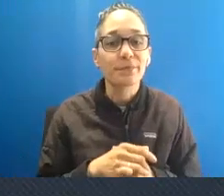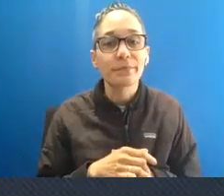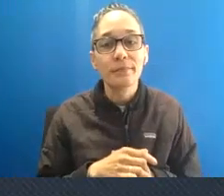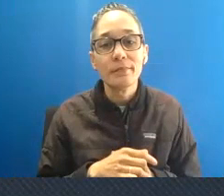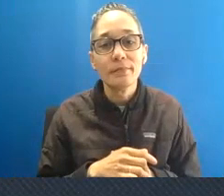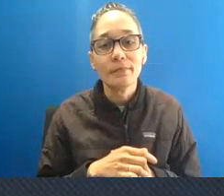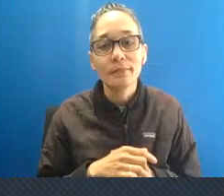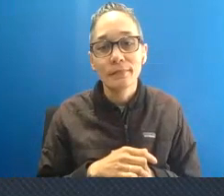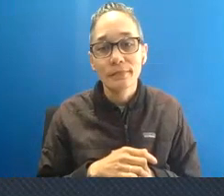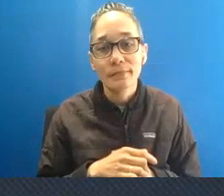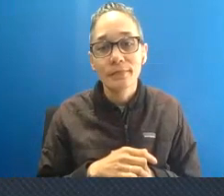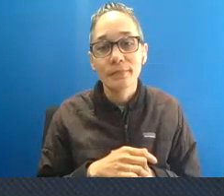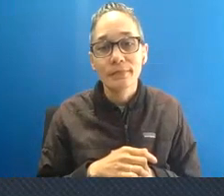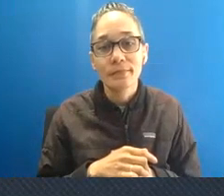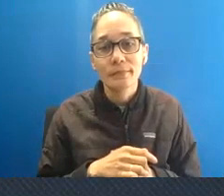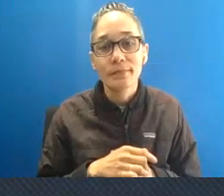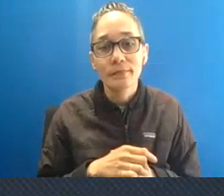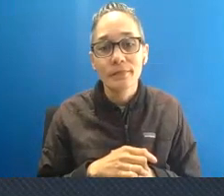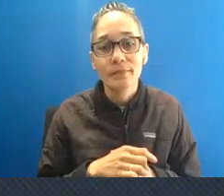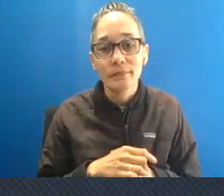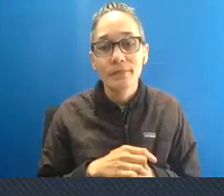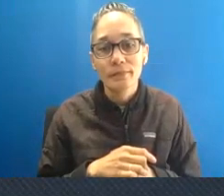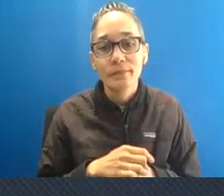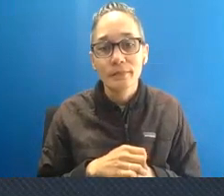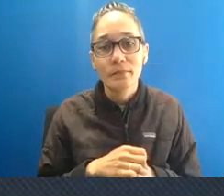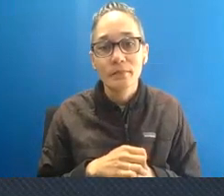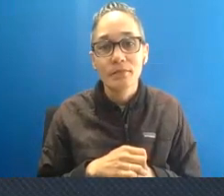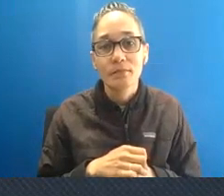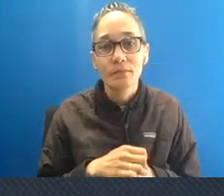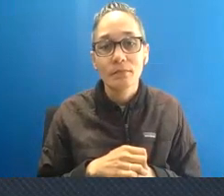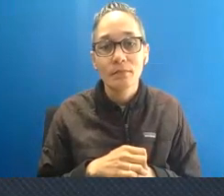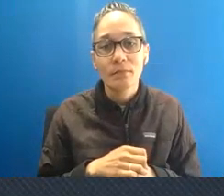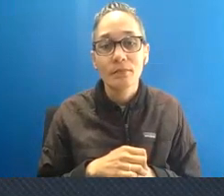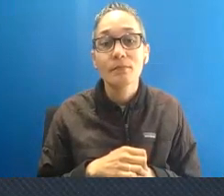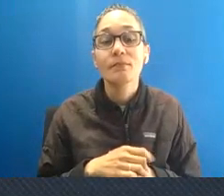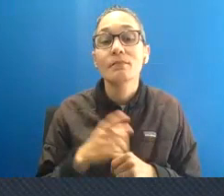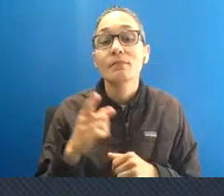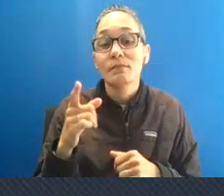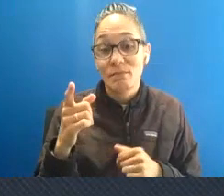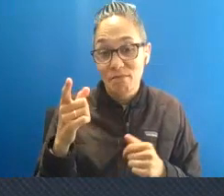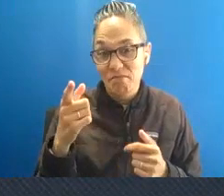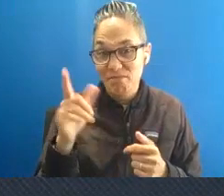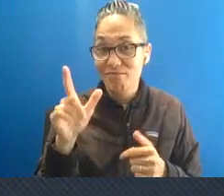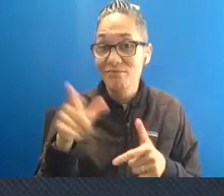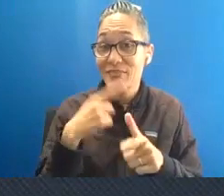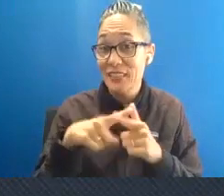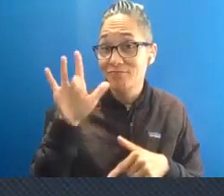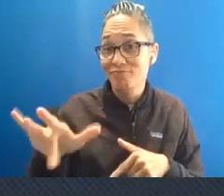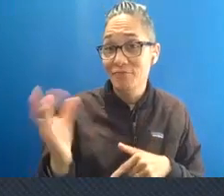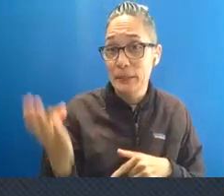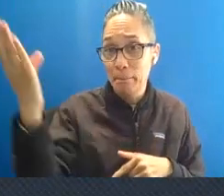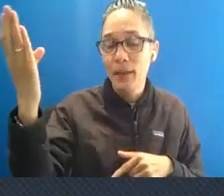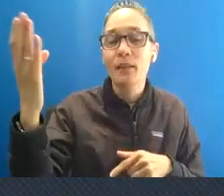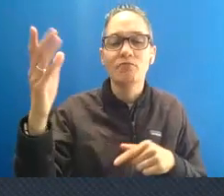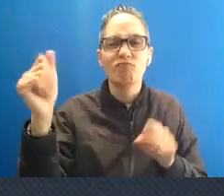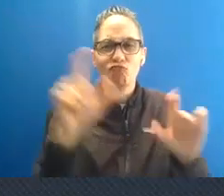and hit submit application. After pressing submit application, you should